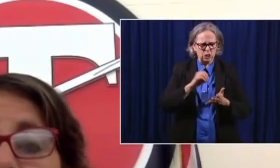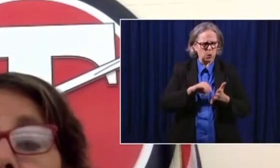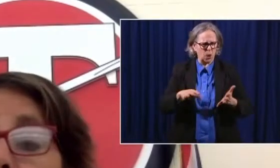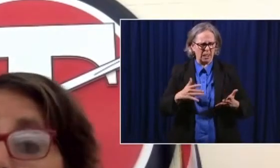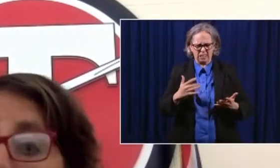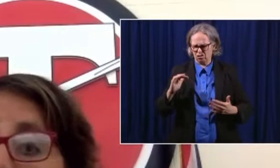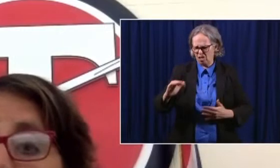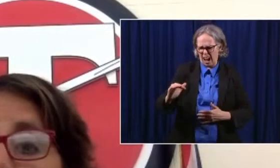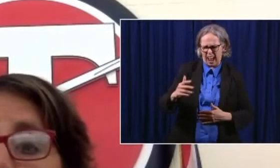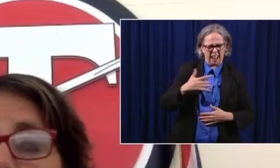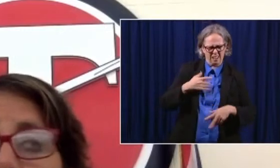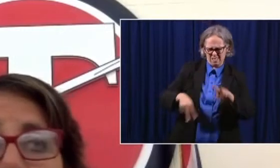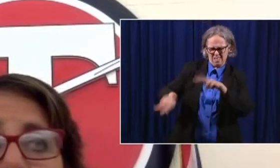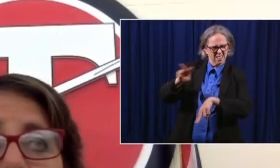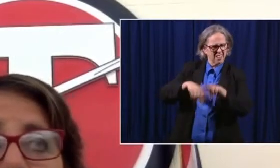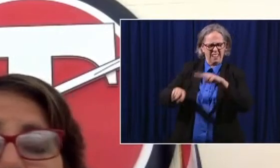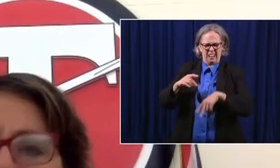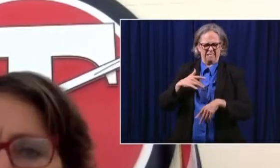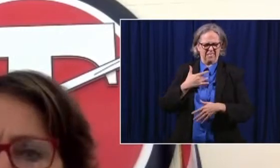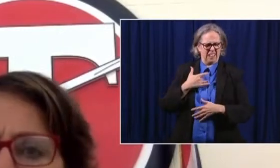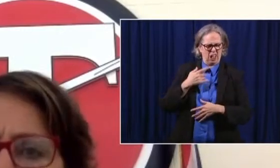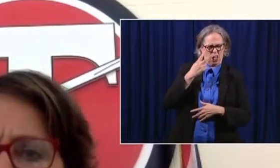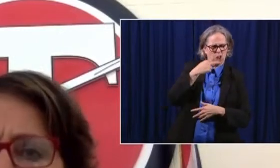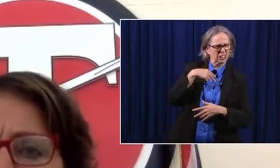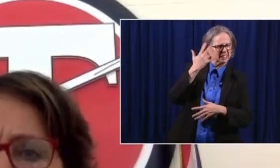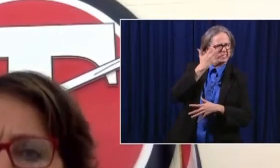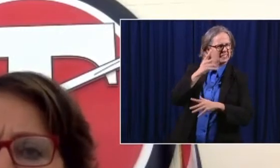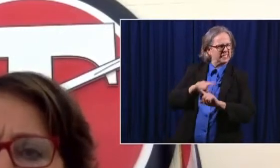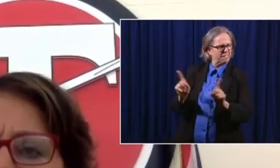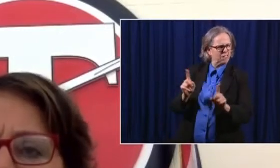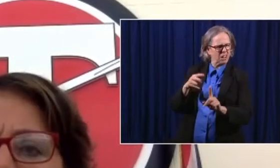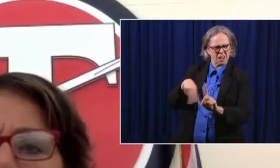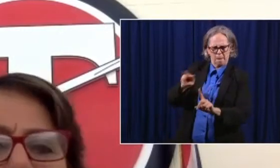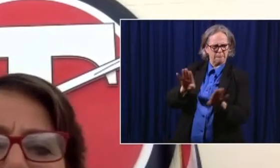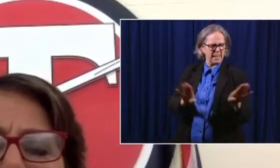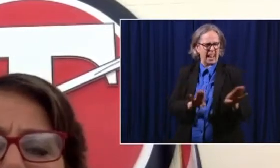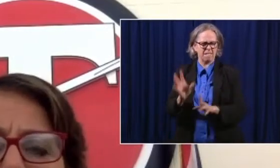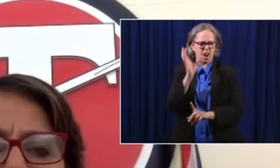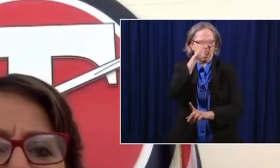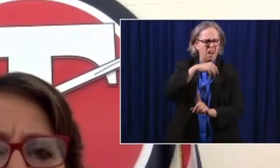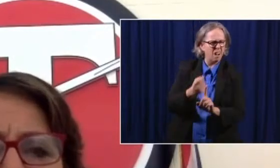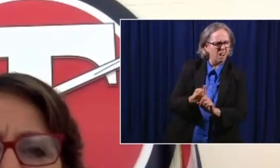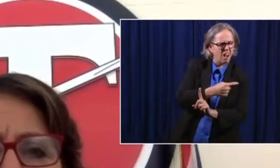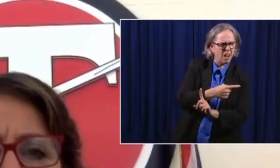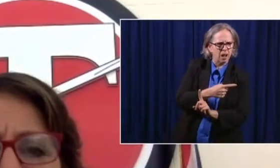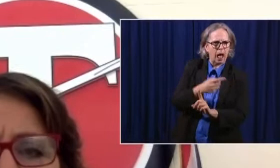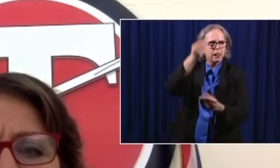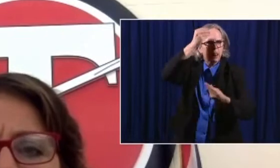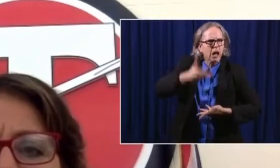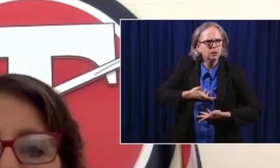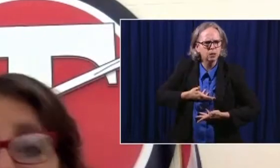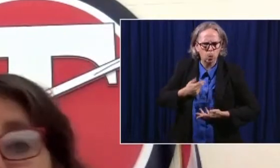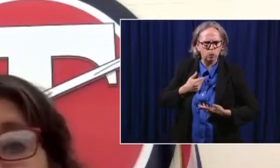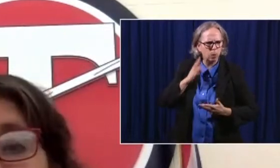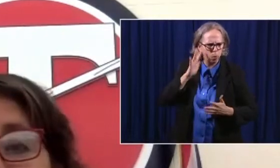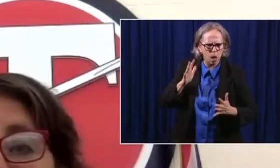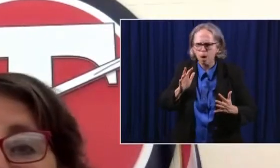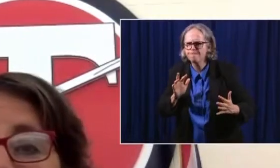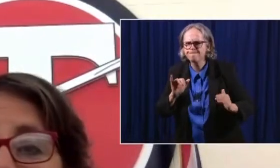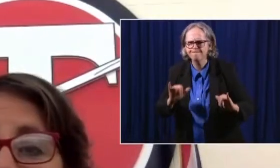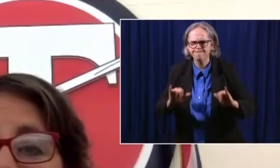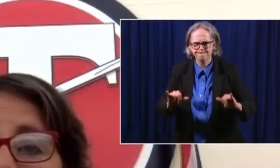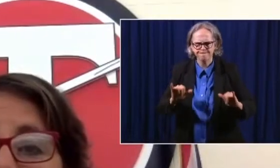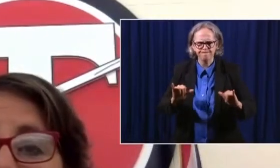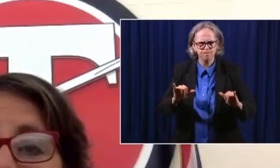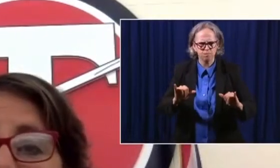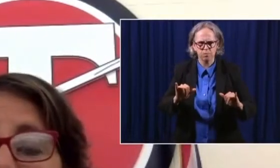different or showing signs of unusual behavior that they haven't had, We have an excellent team, Governor, of educators